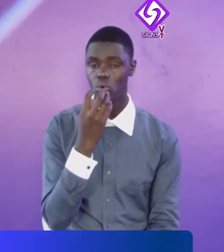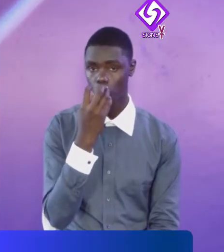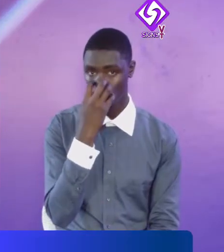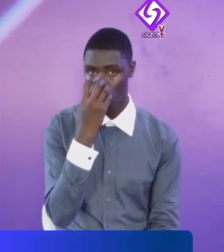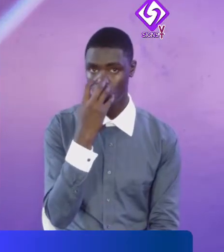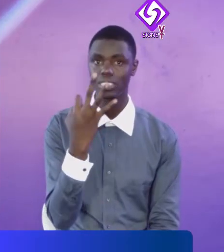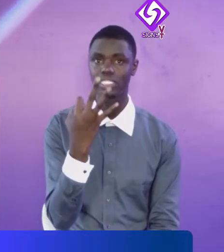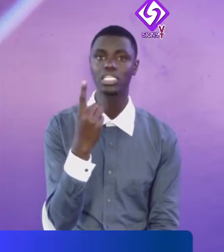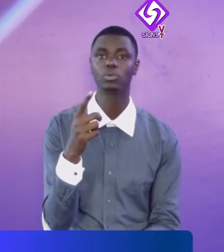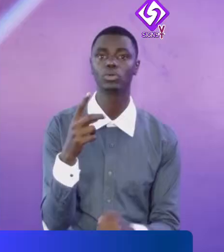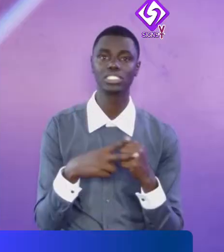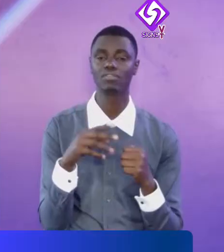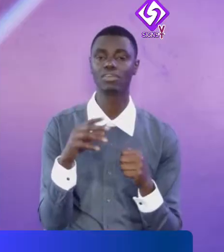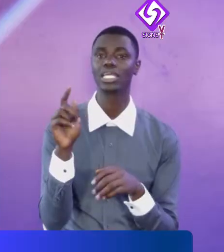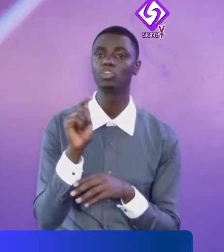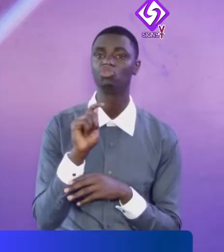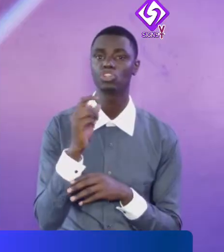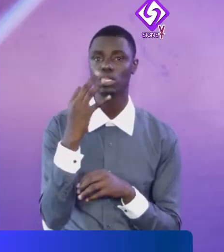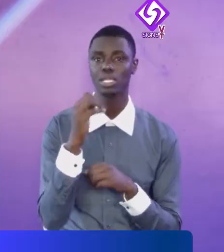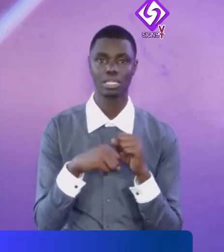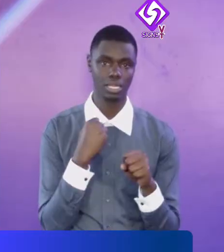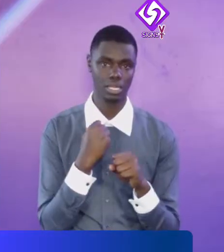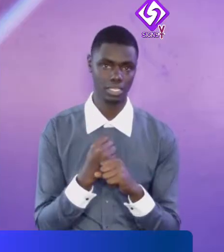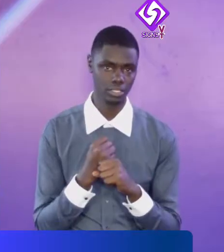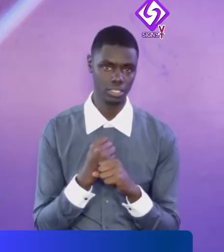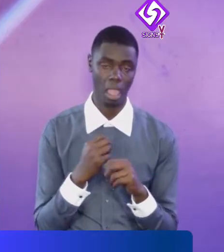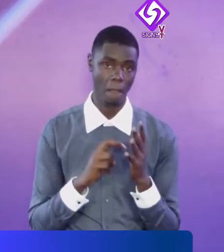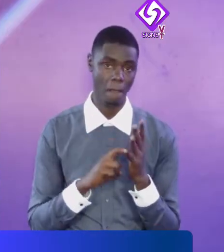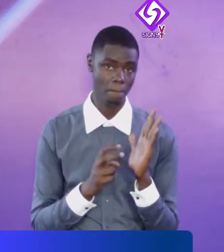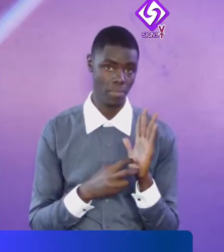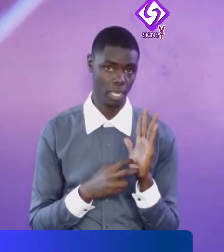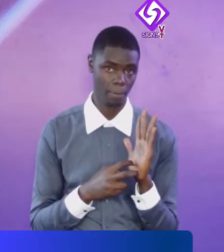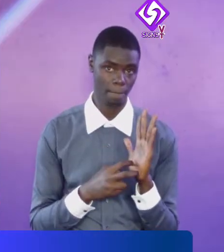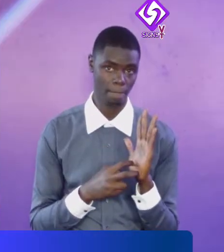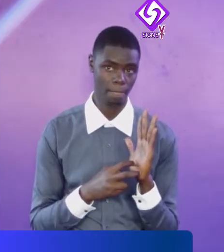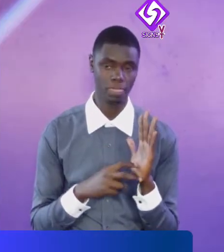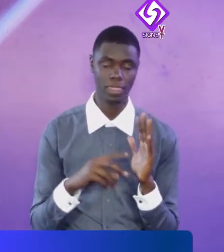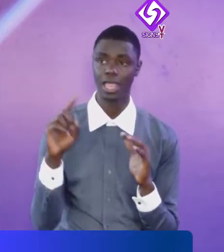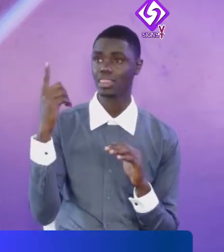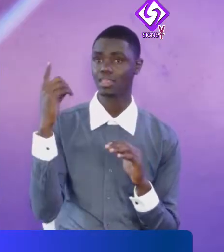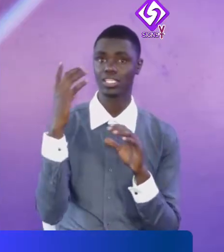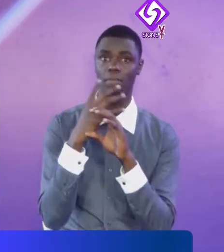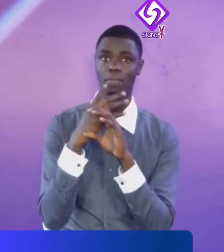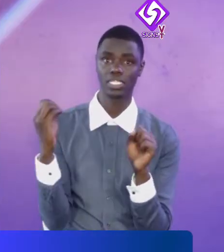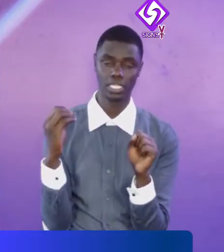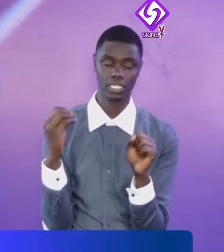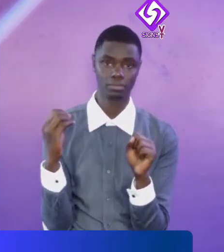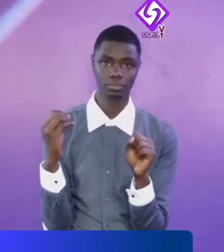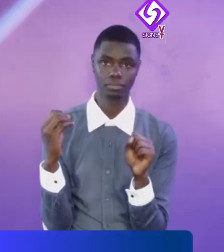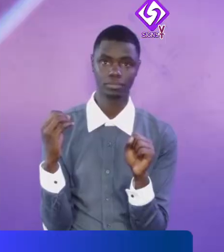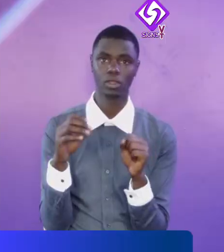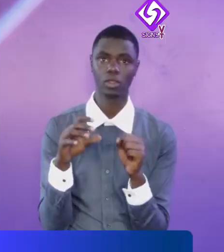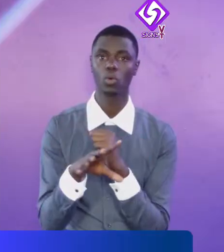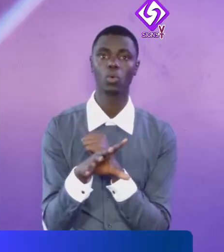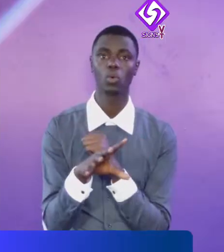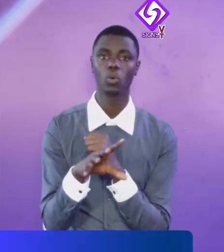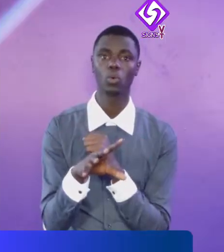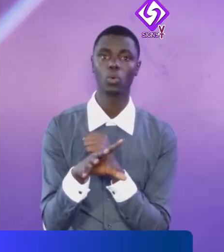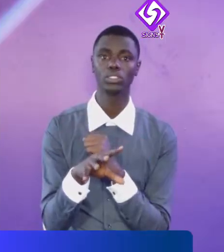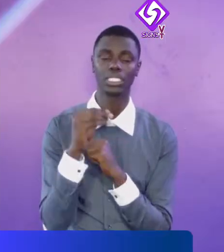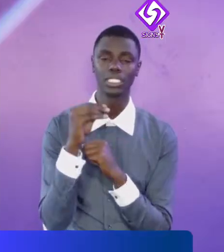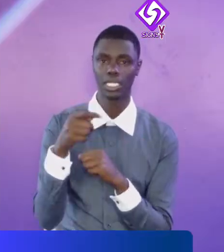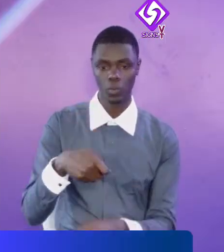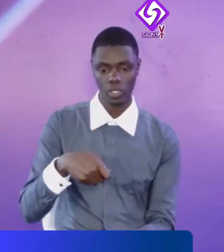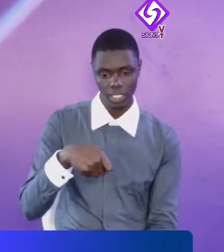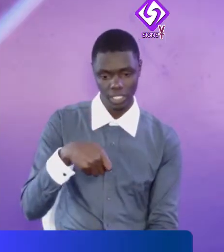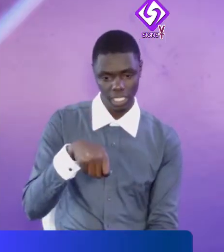3.7 trillion in 3 years. So that means that the first president was taking with a spoon,